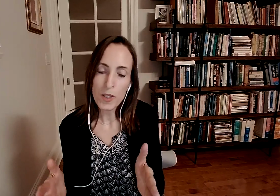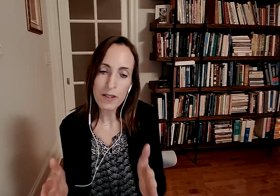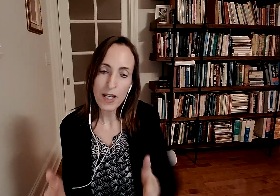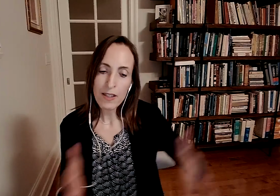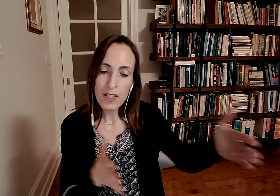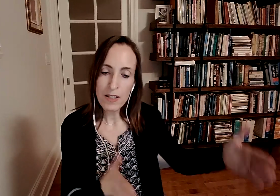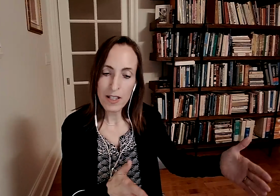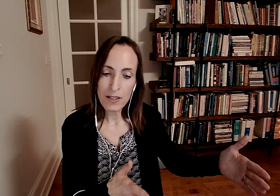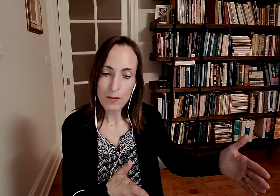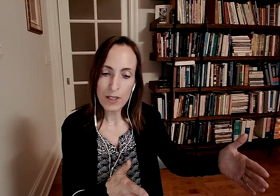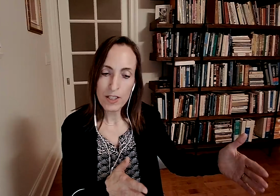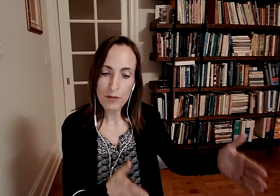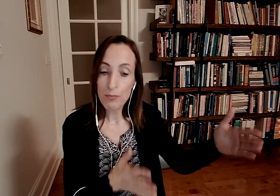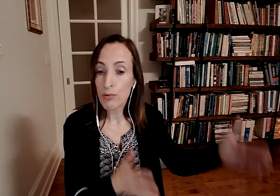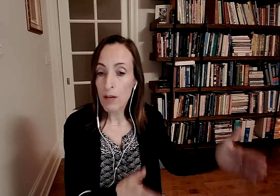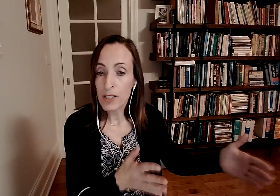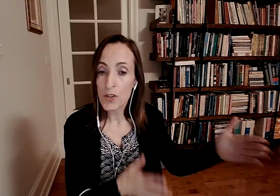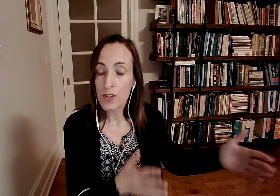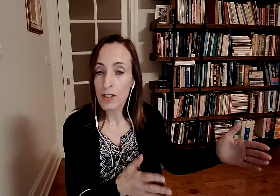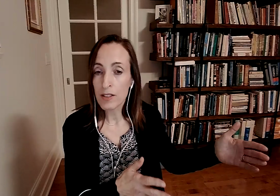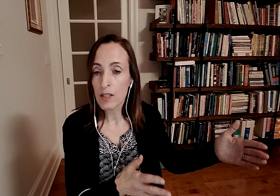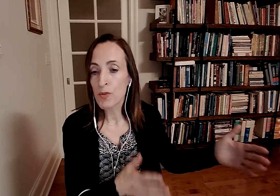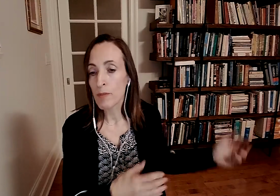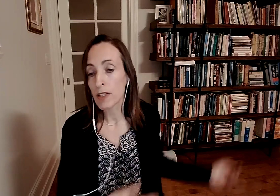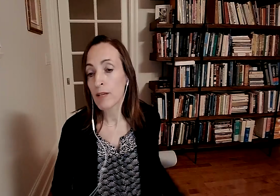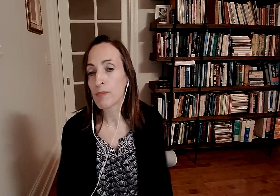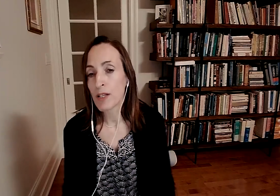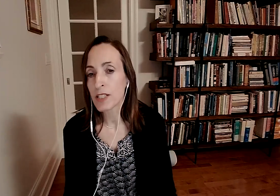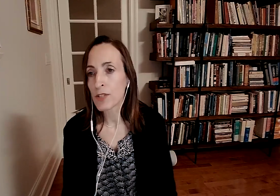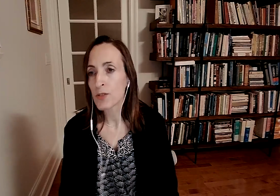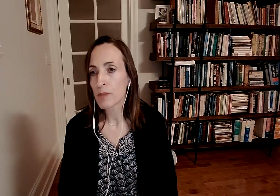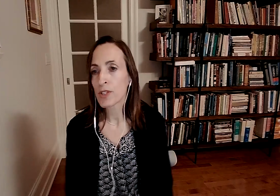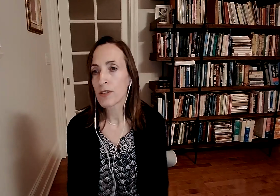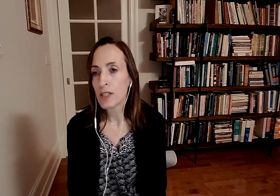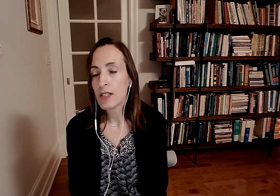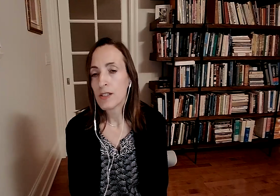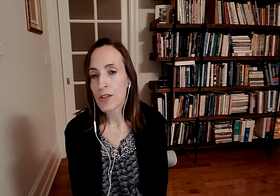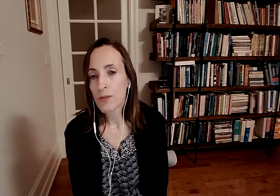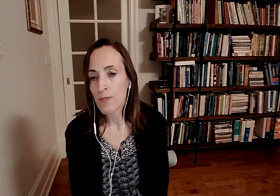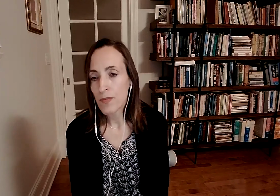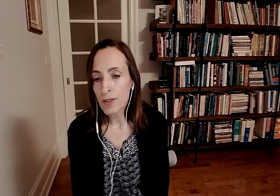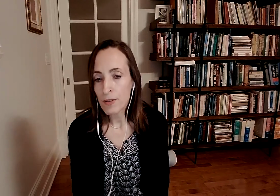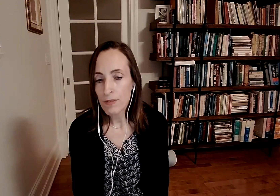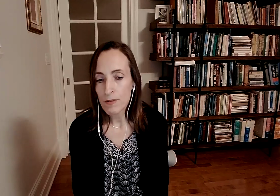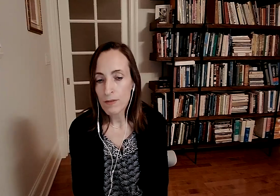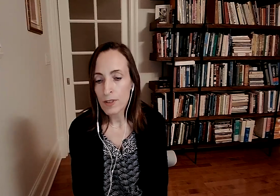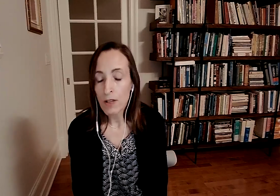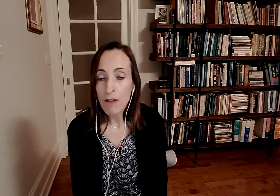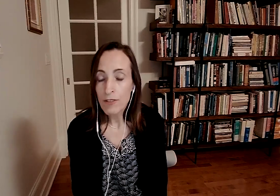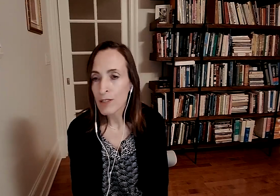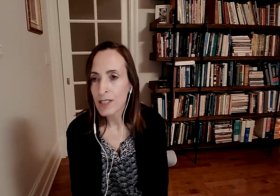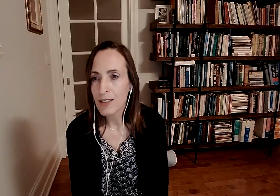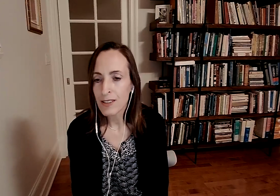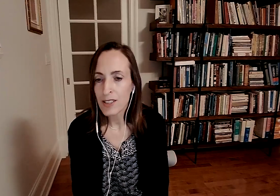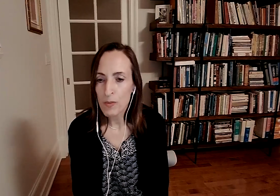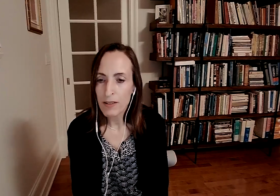correspondence with the relative prominence that comes from our rapid prosody transcription. So they're